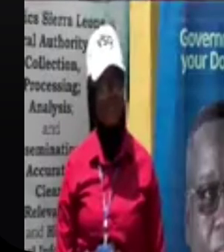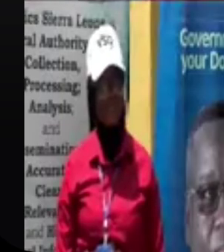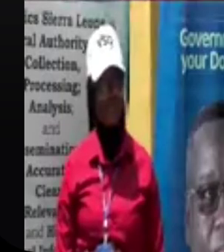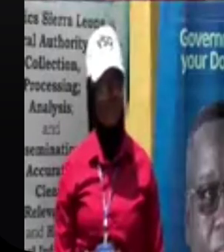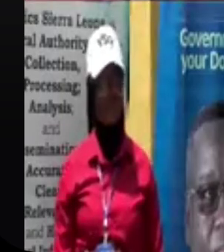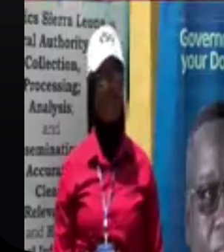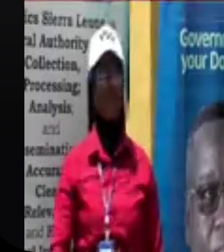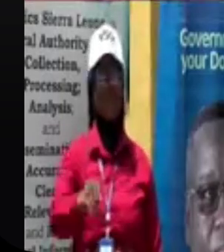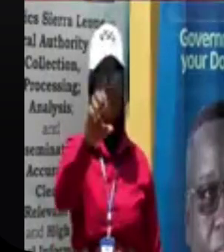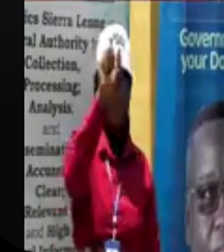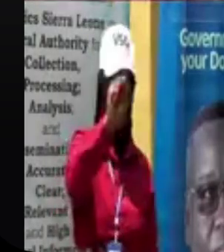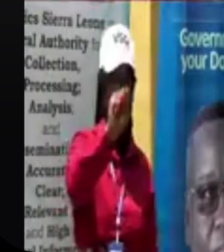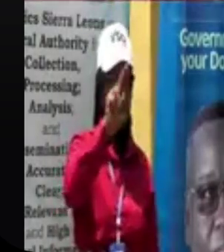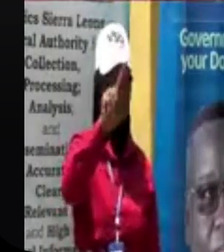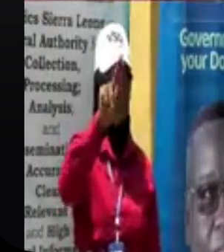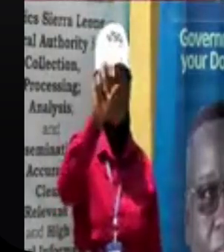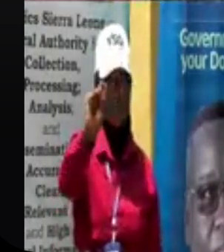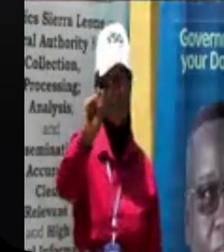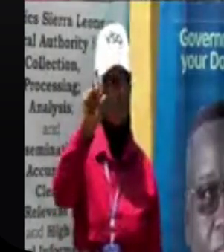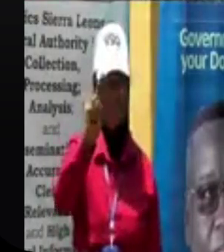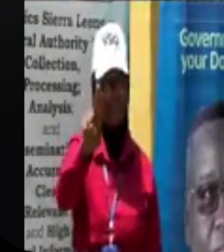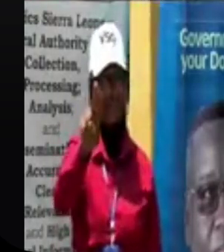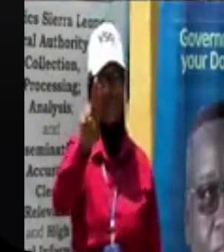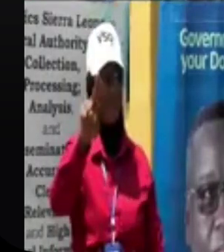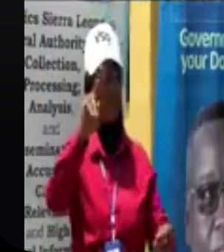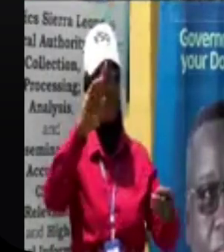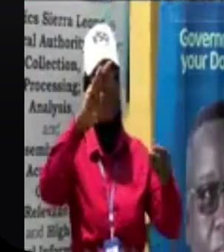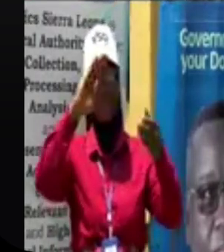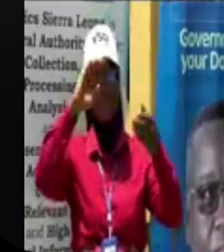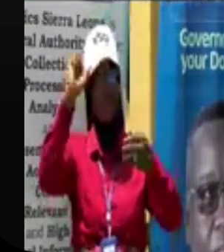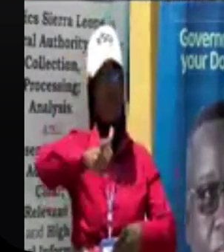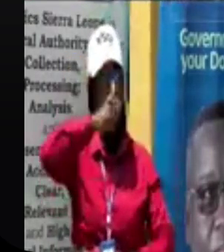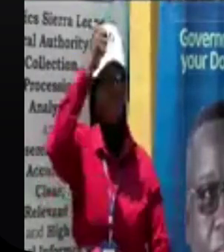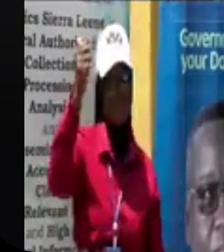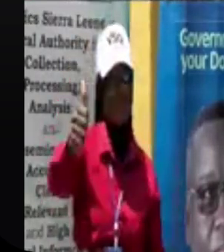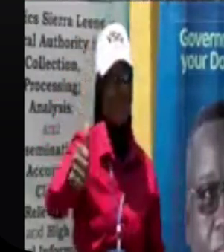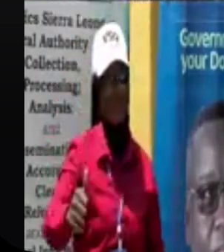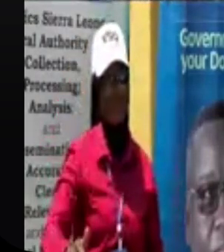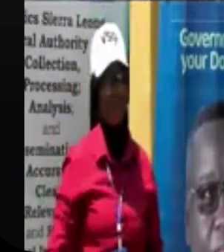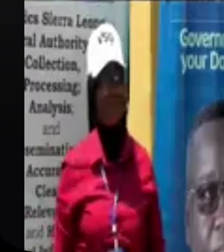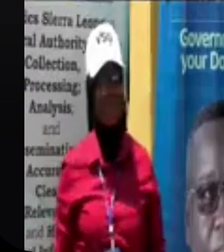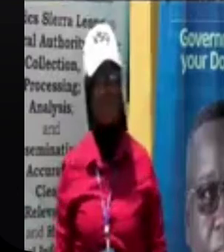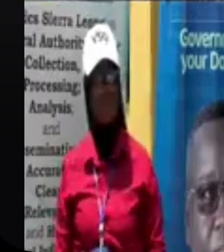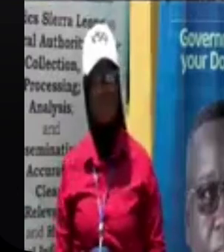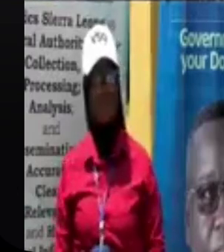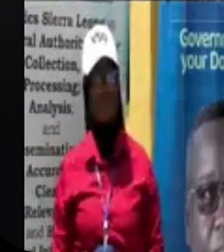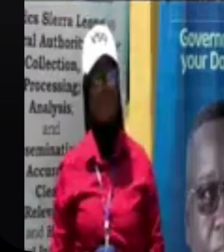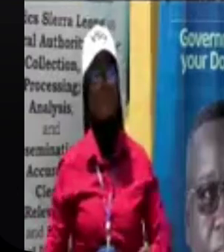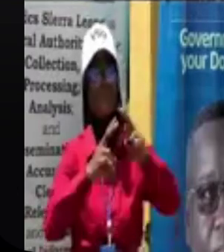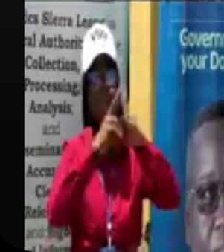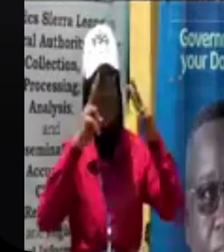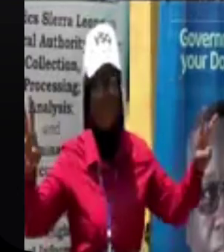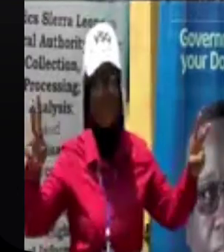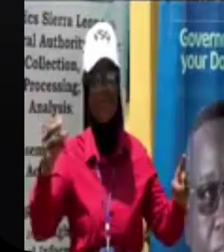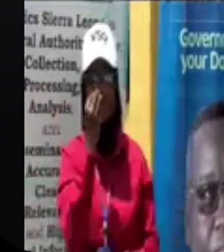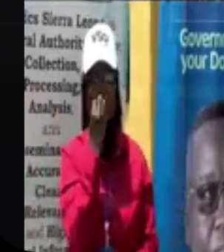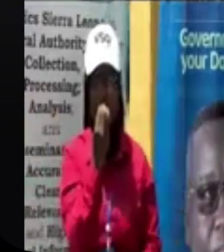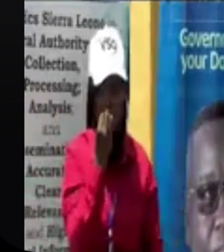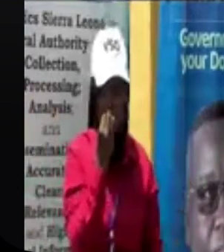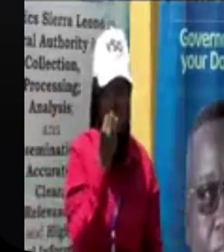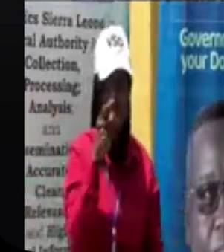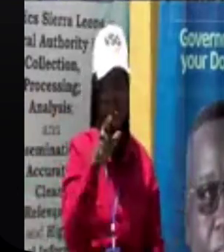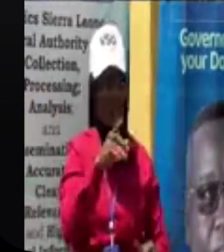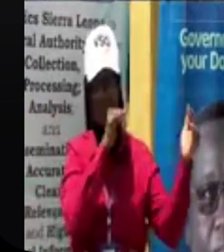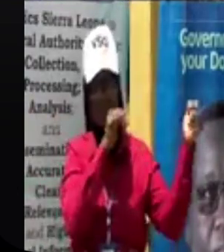Some thief dog it passes from back then. So food we expect